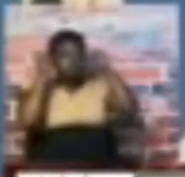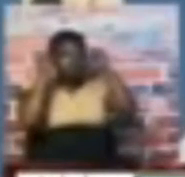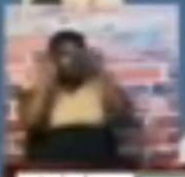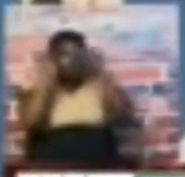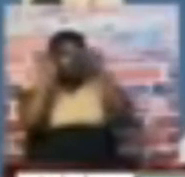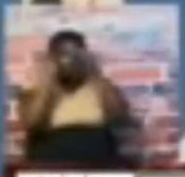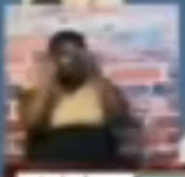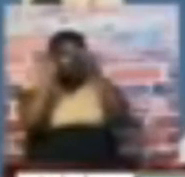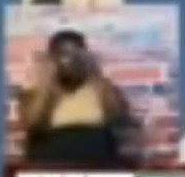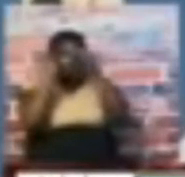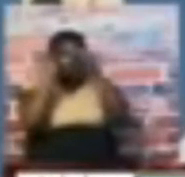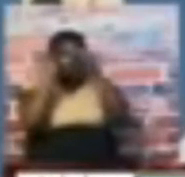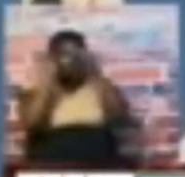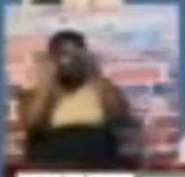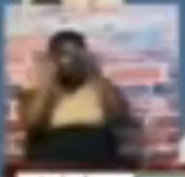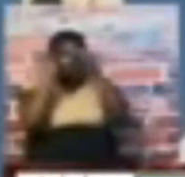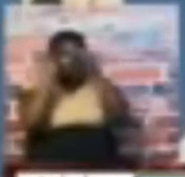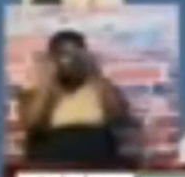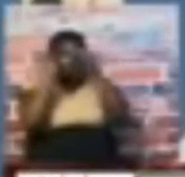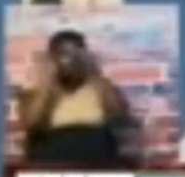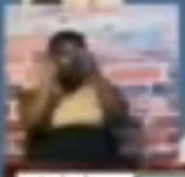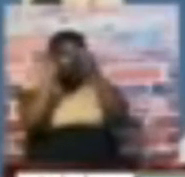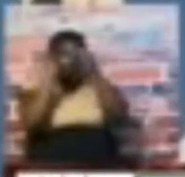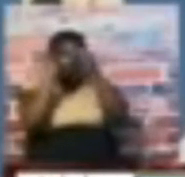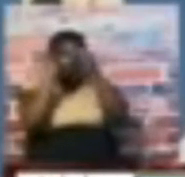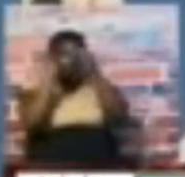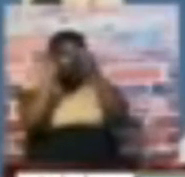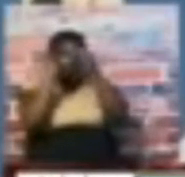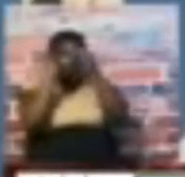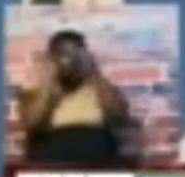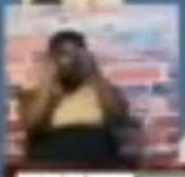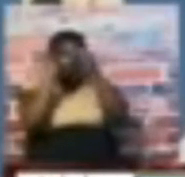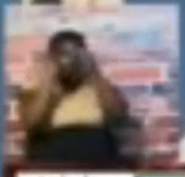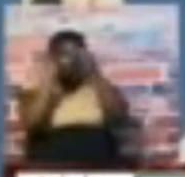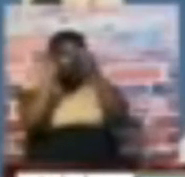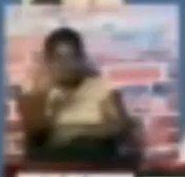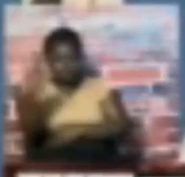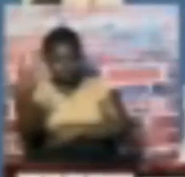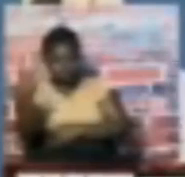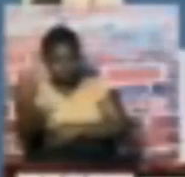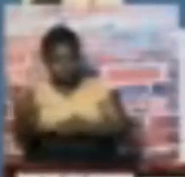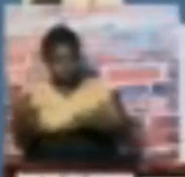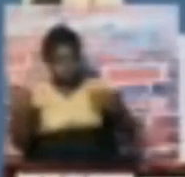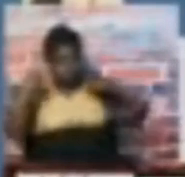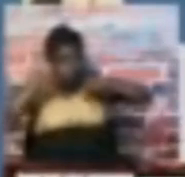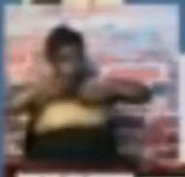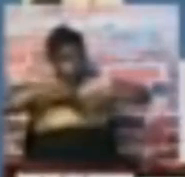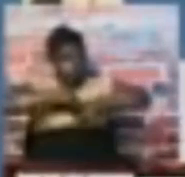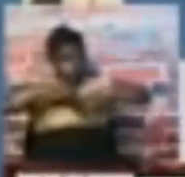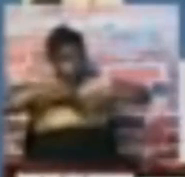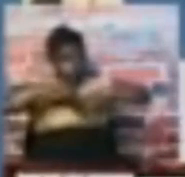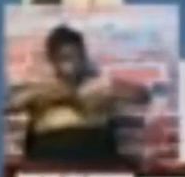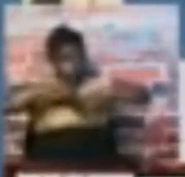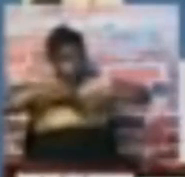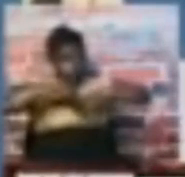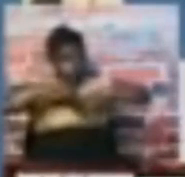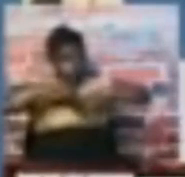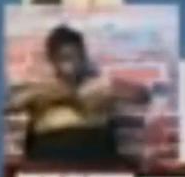of gloves, 252 pieces of coveralls worth 60 million shillings.